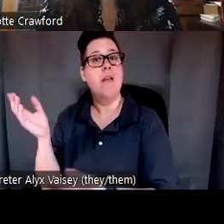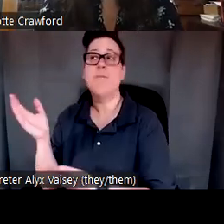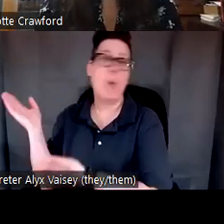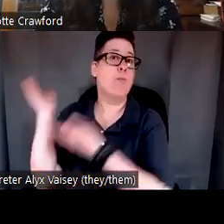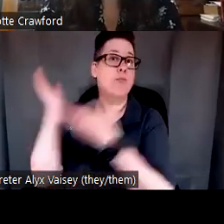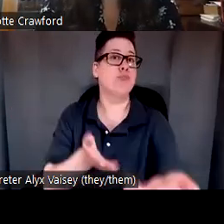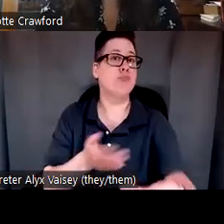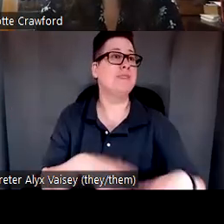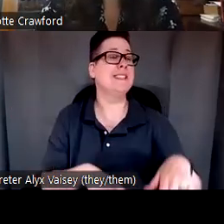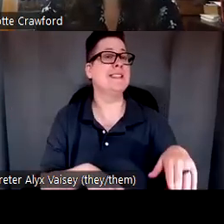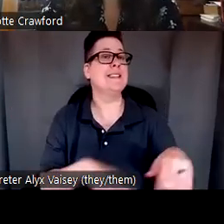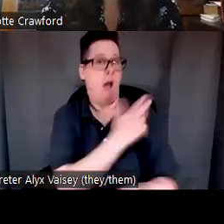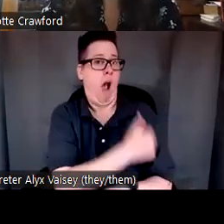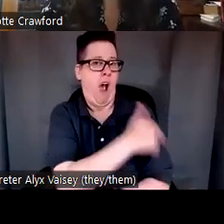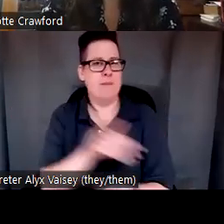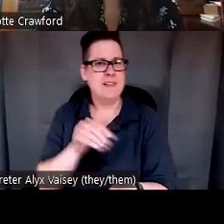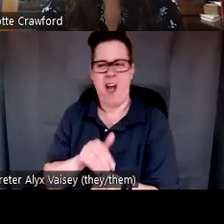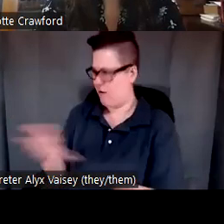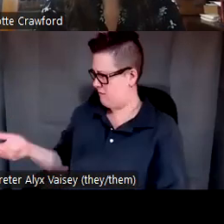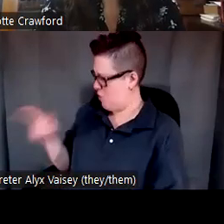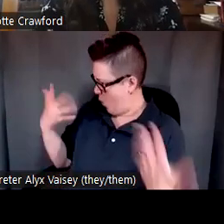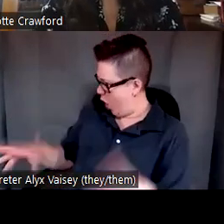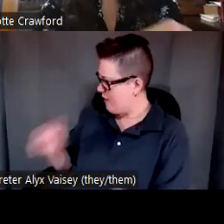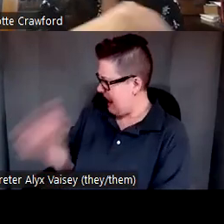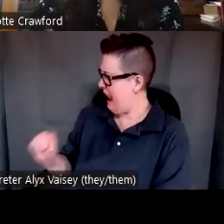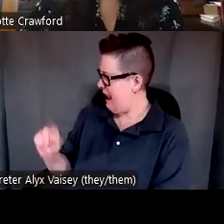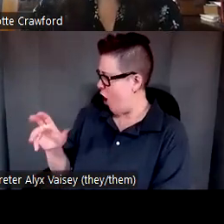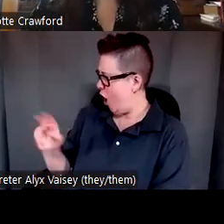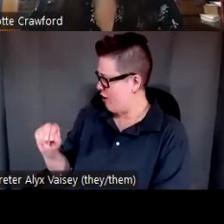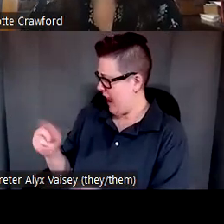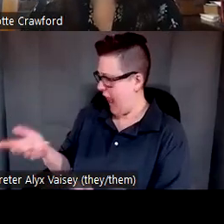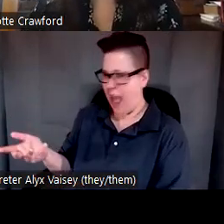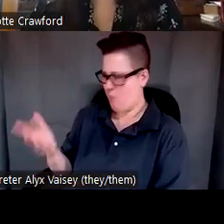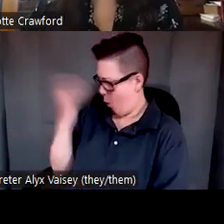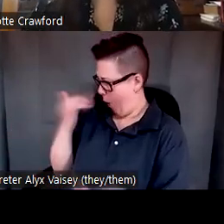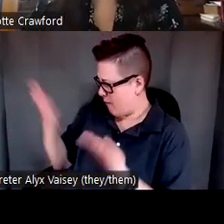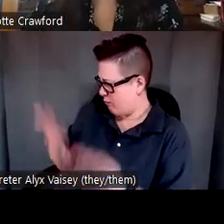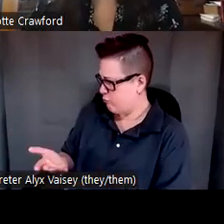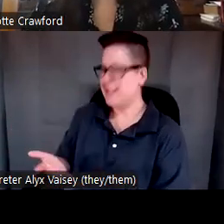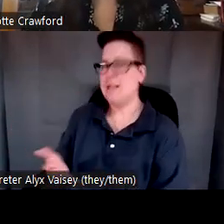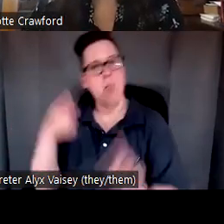reversed. Don't care. It's not about that part. It's about getting them the help that they need.